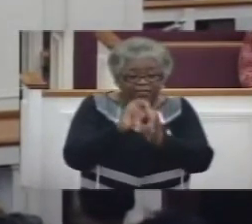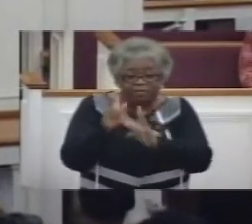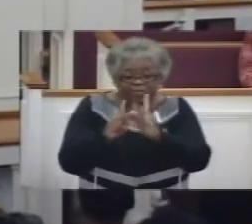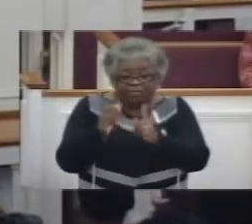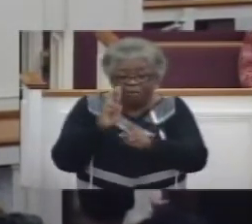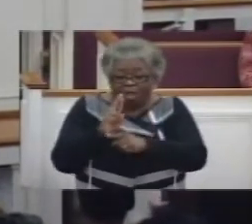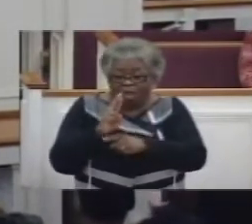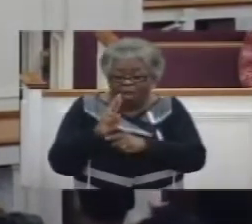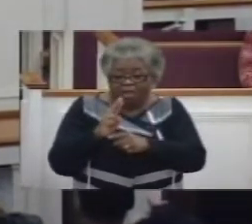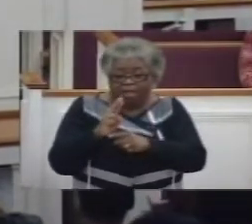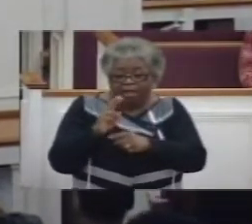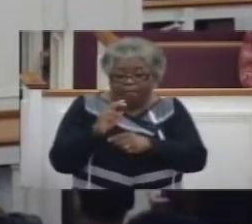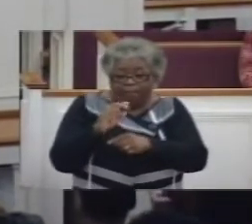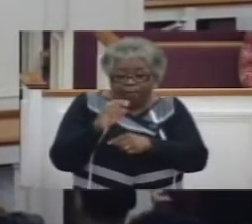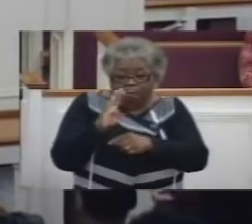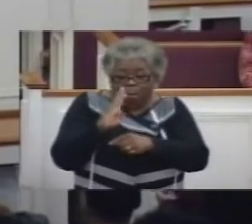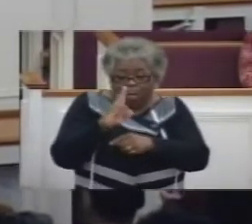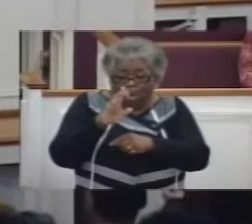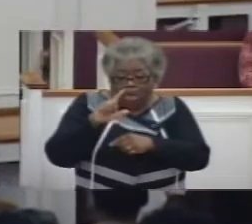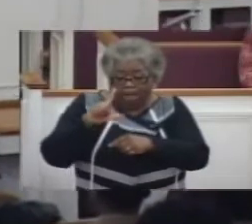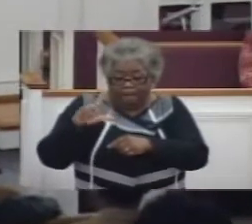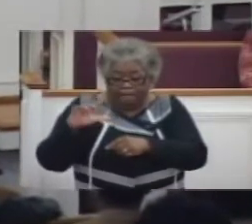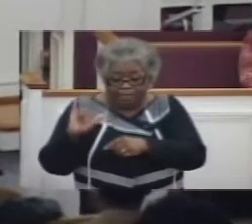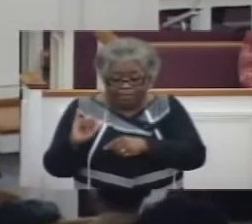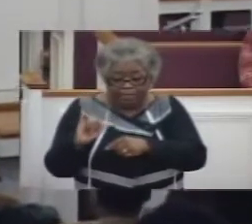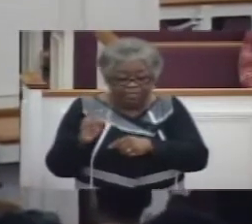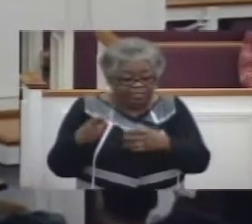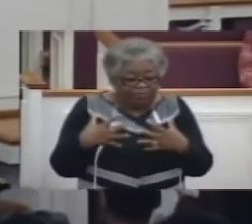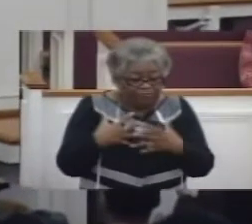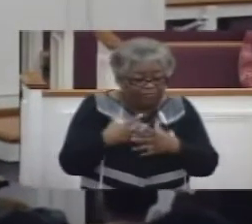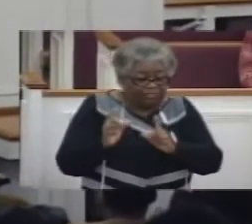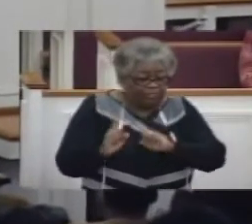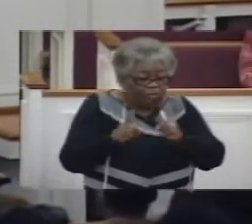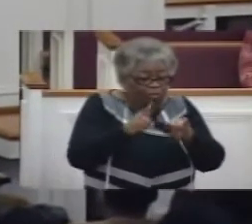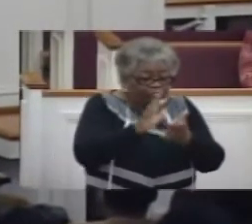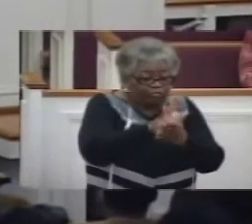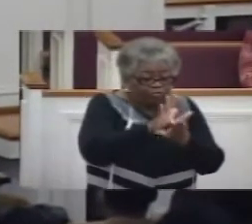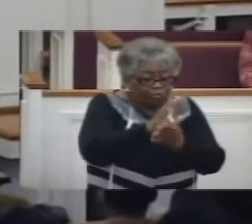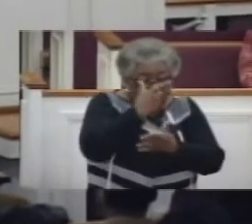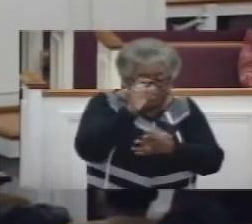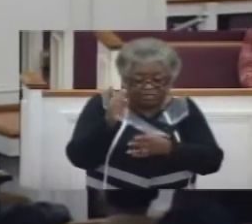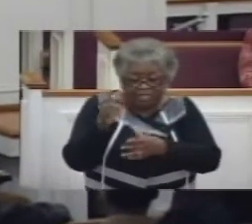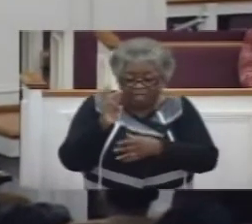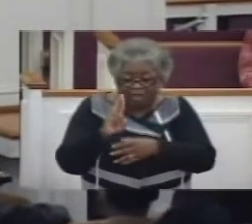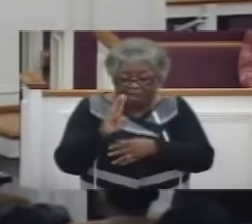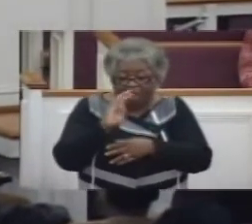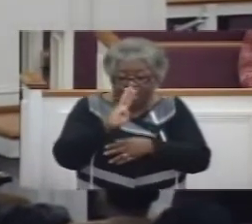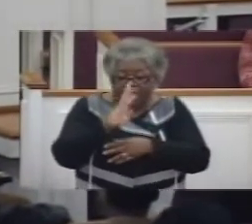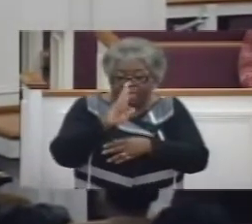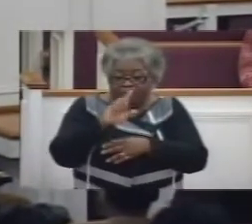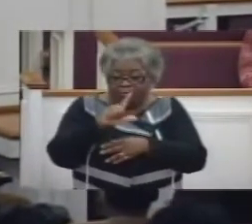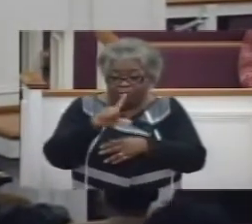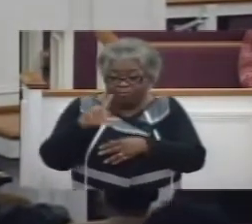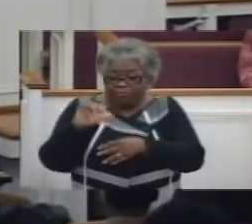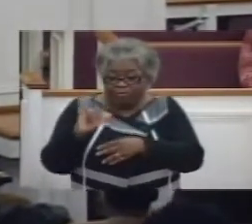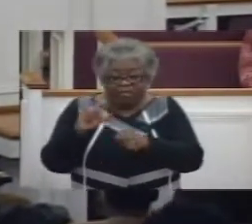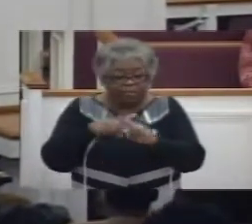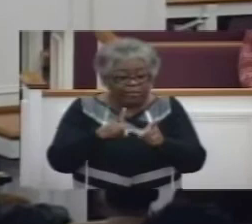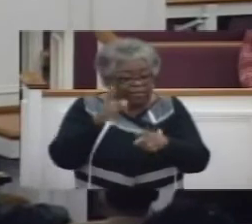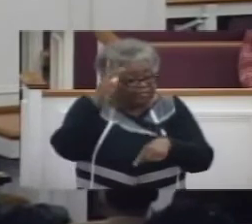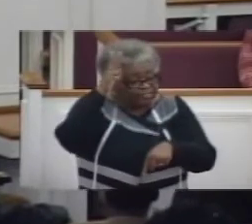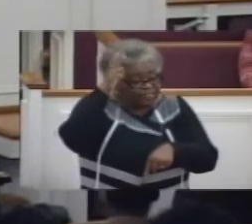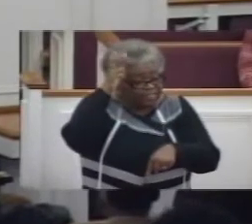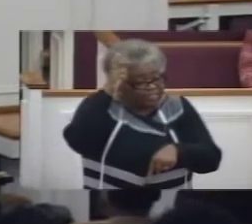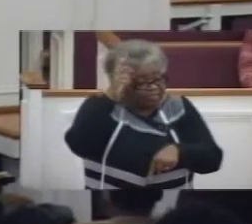are bullied. They're bullied. Young people are afraid to go to school today because they are bullies. But the